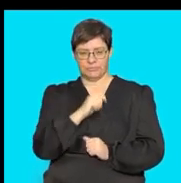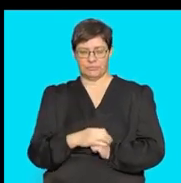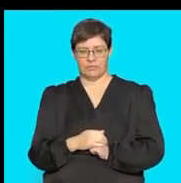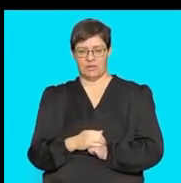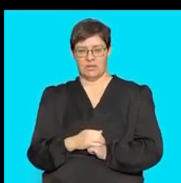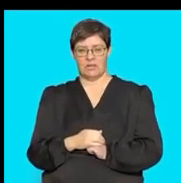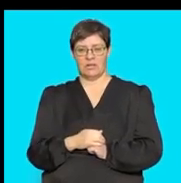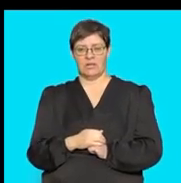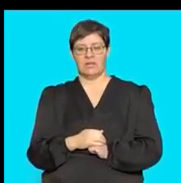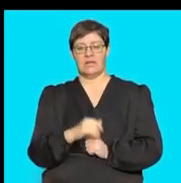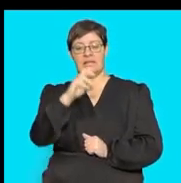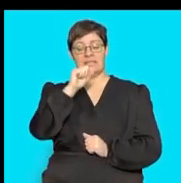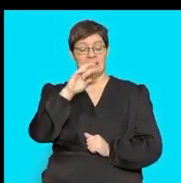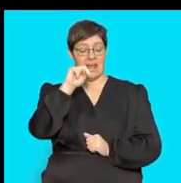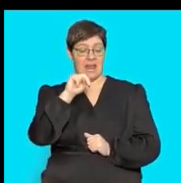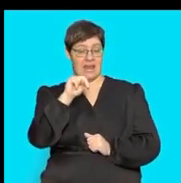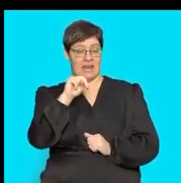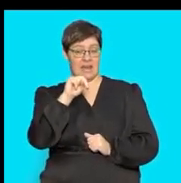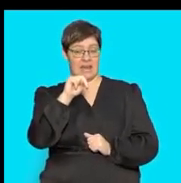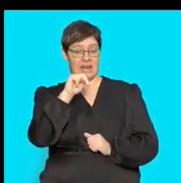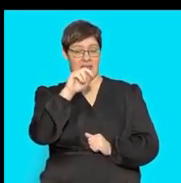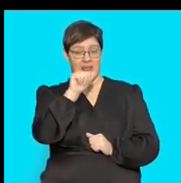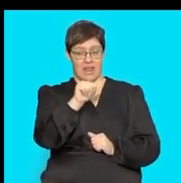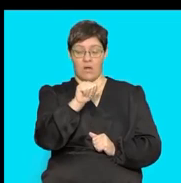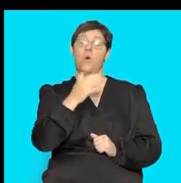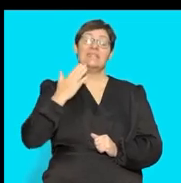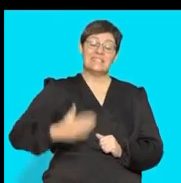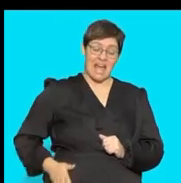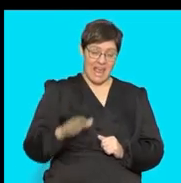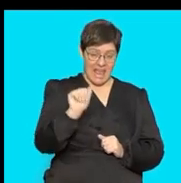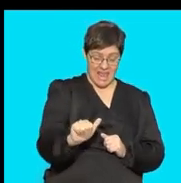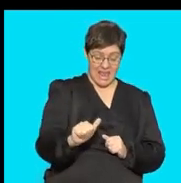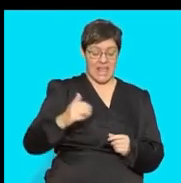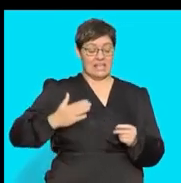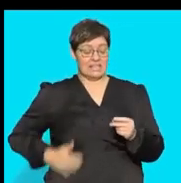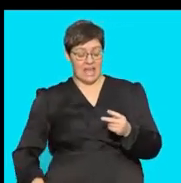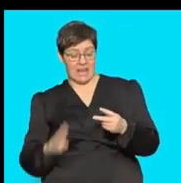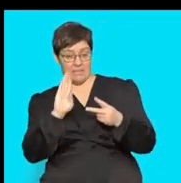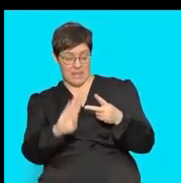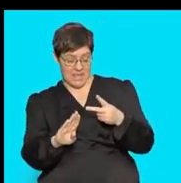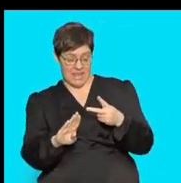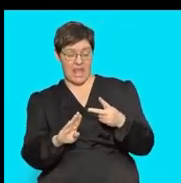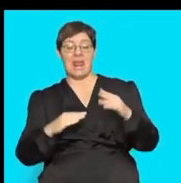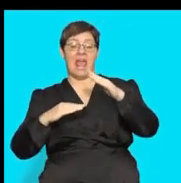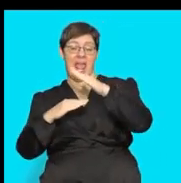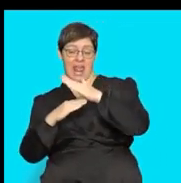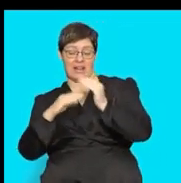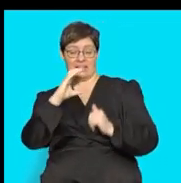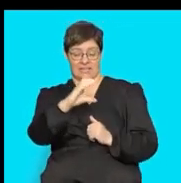using side A, side B, and we're using angle